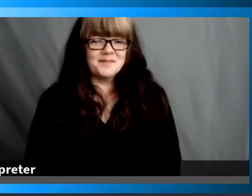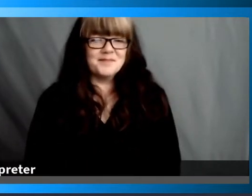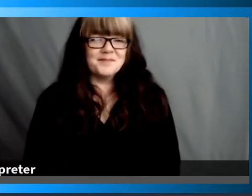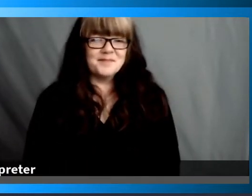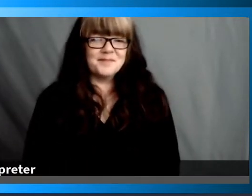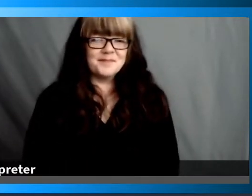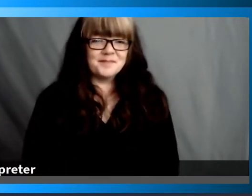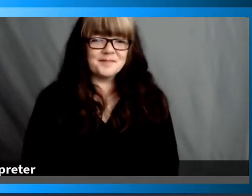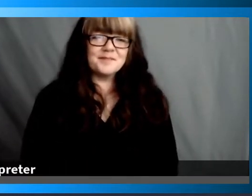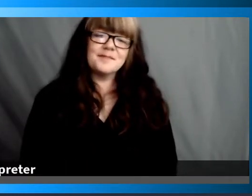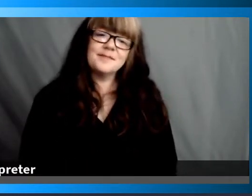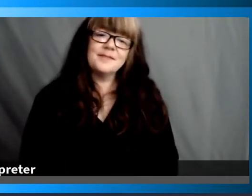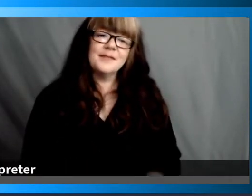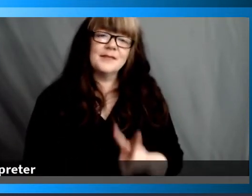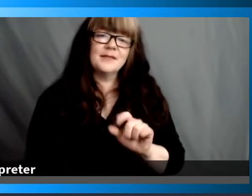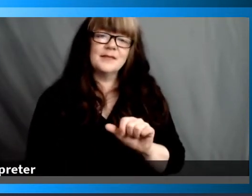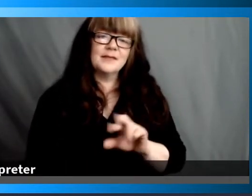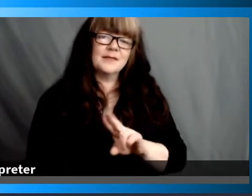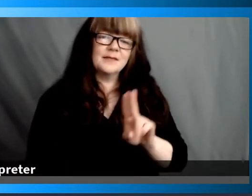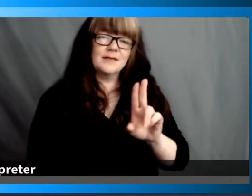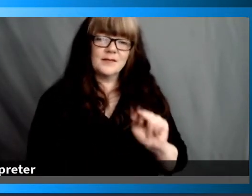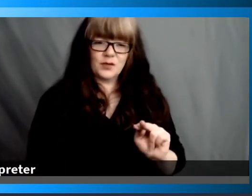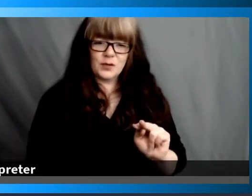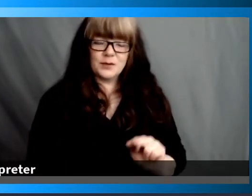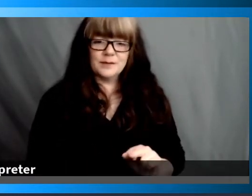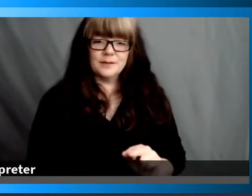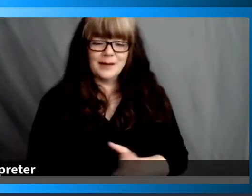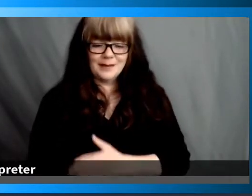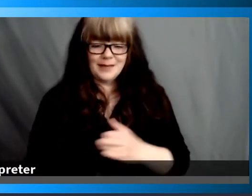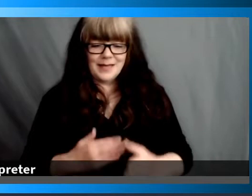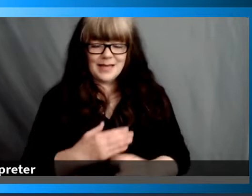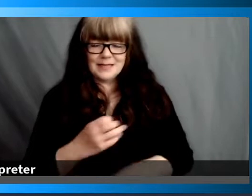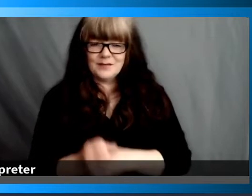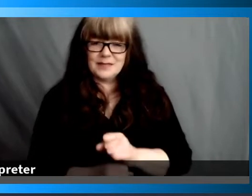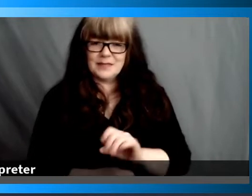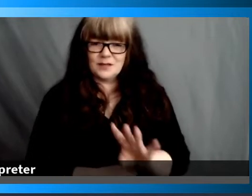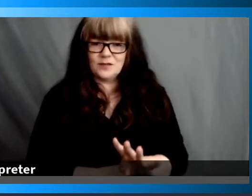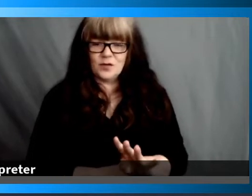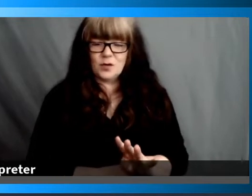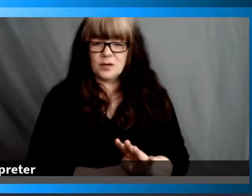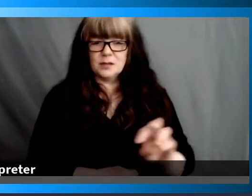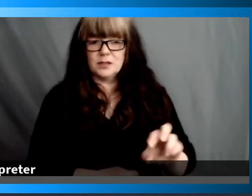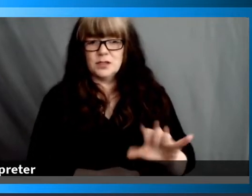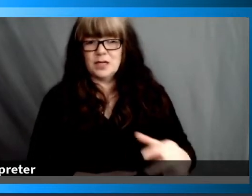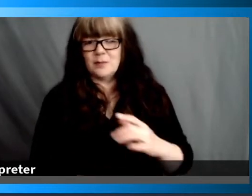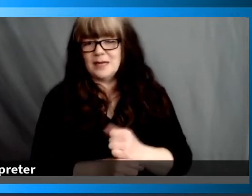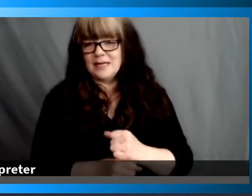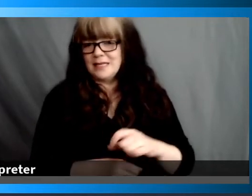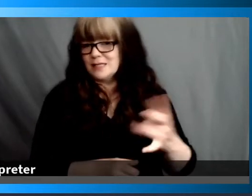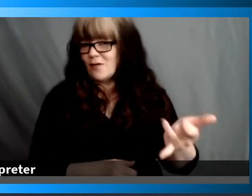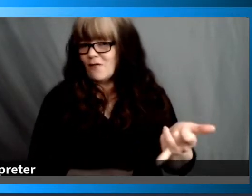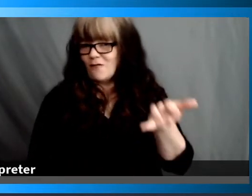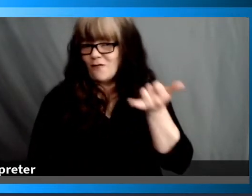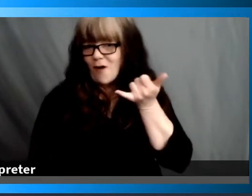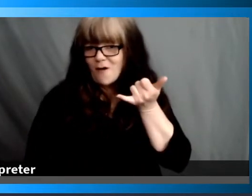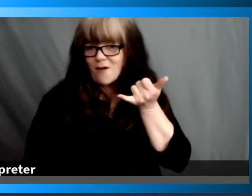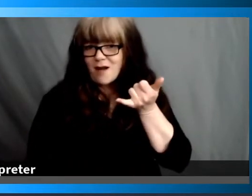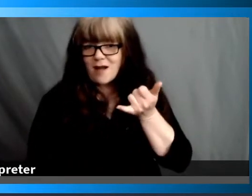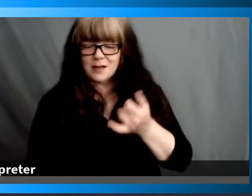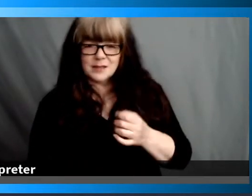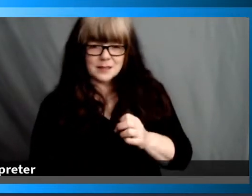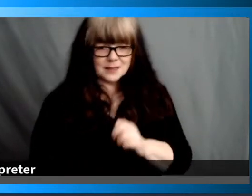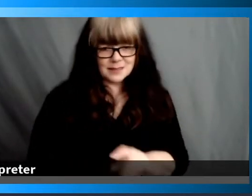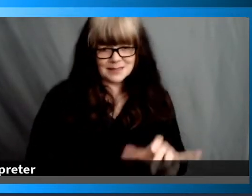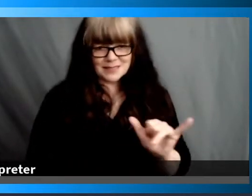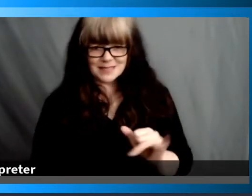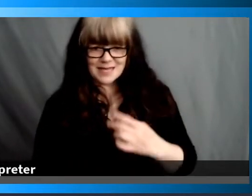Yeah. So Varun, at the end of season 4, Jeremy got a phone call. This incredibly sexy voice